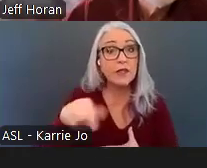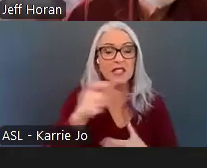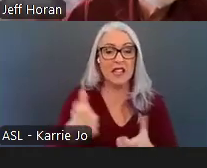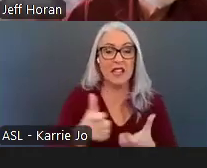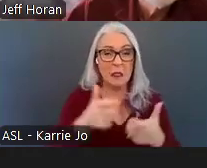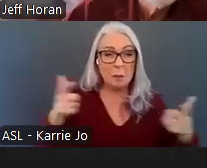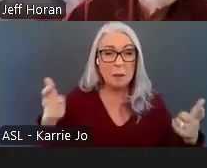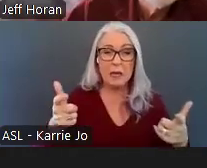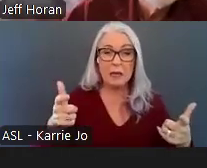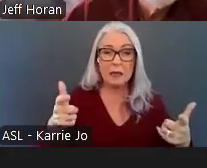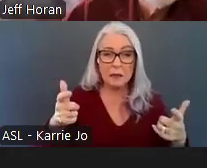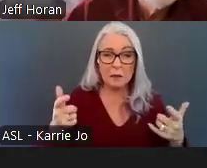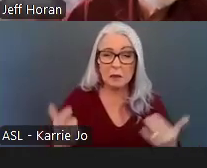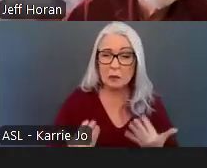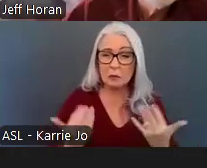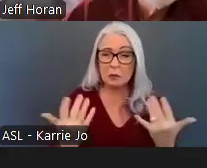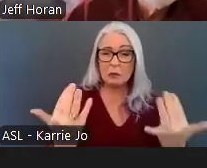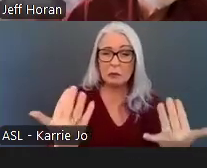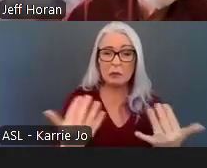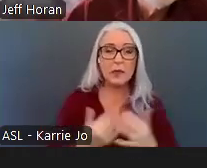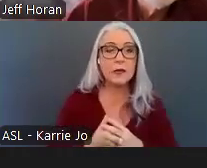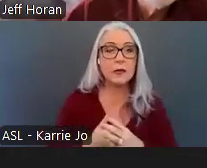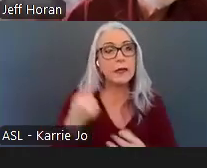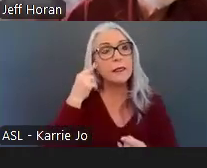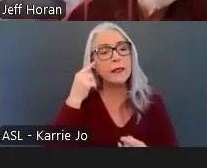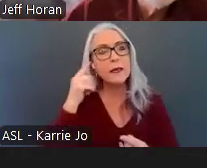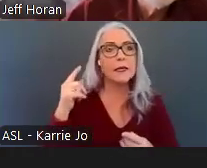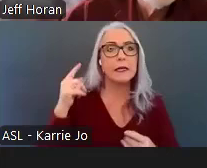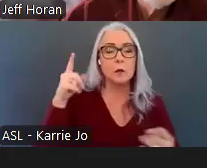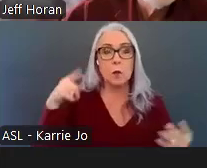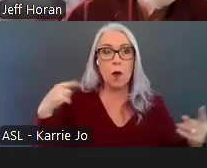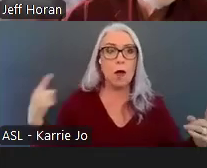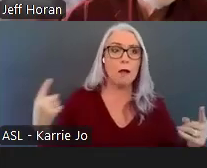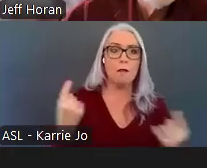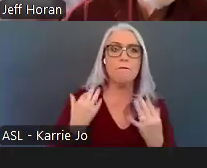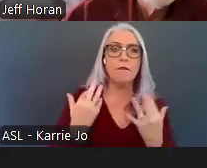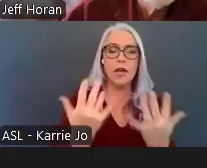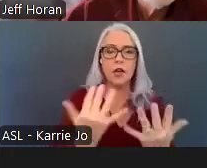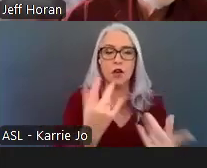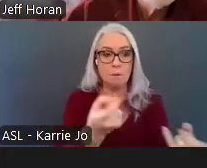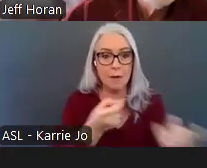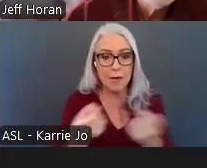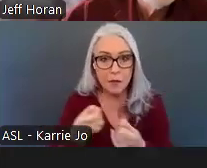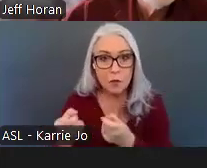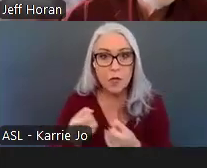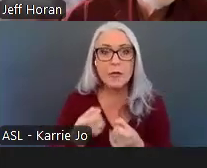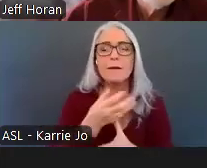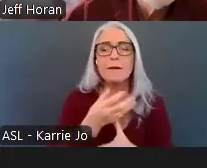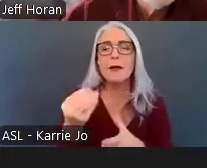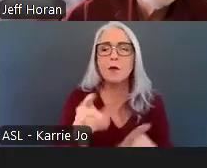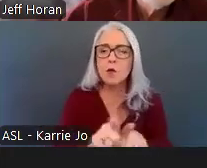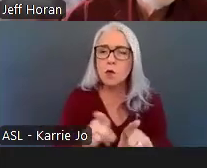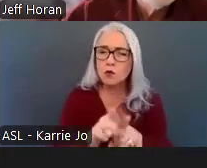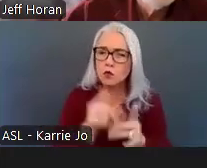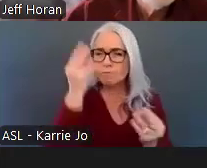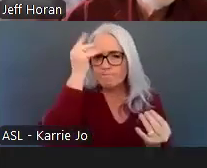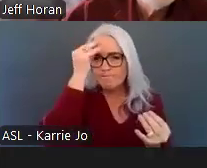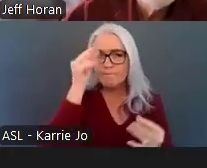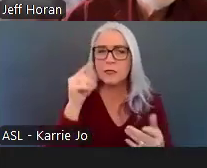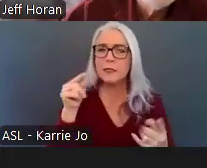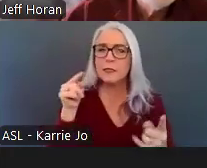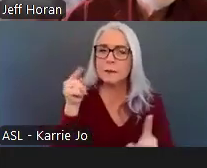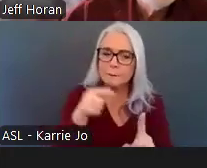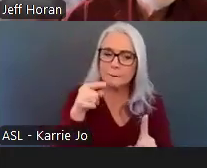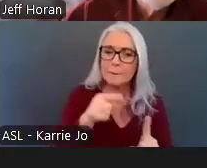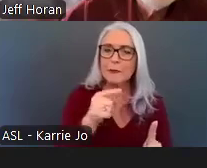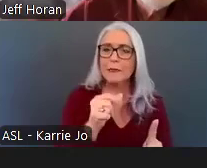disturbance events. And so thinking about wildfire policy and management, especially thinking about the